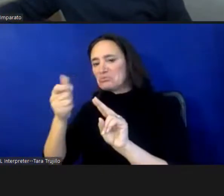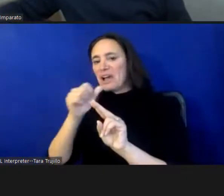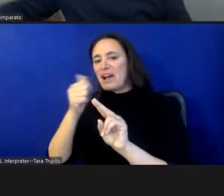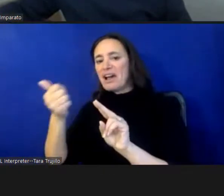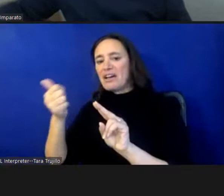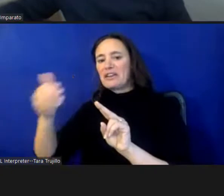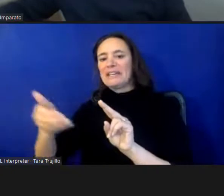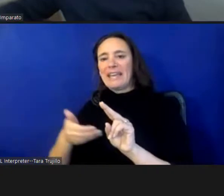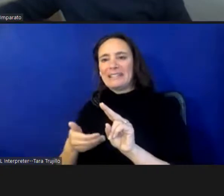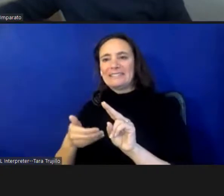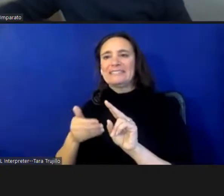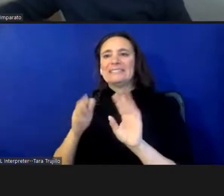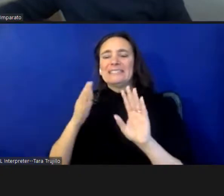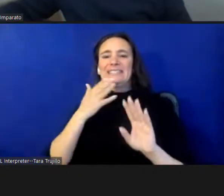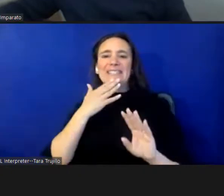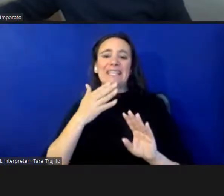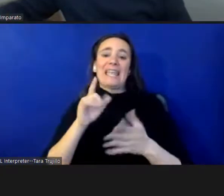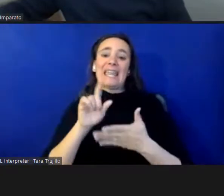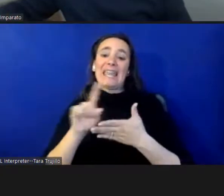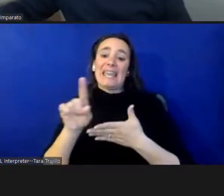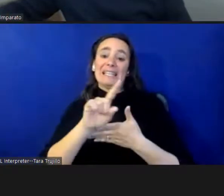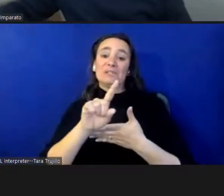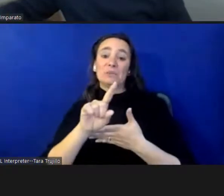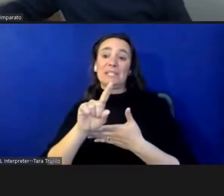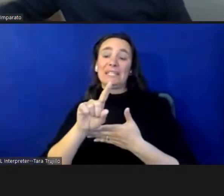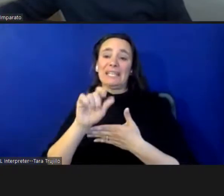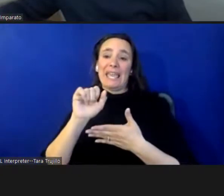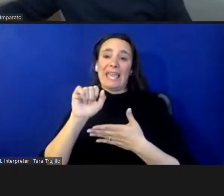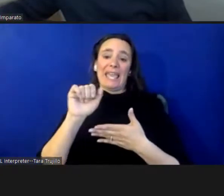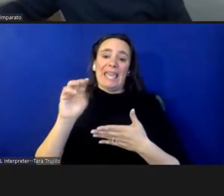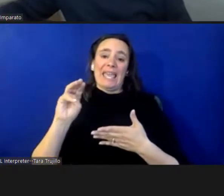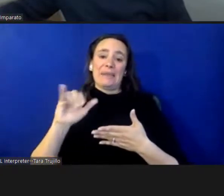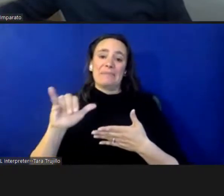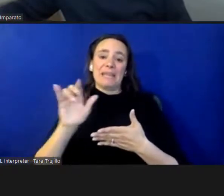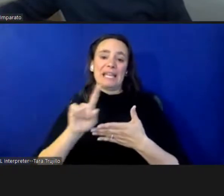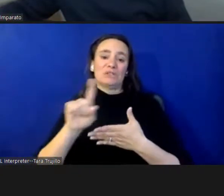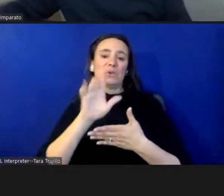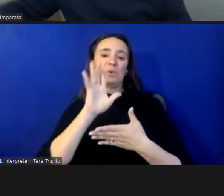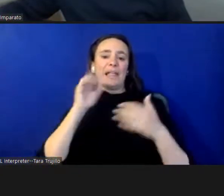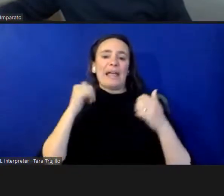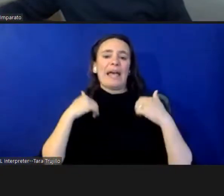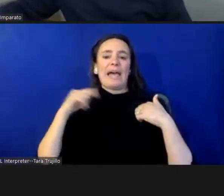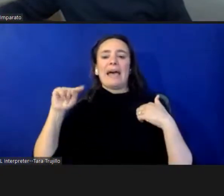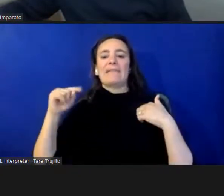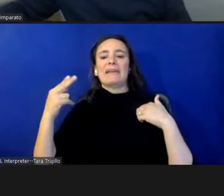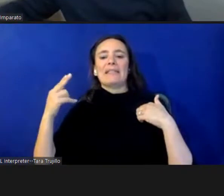Yep. Thank you. Next week, we'll have Thaddeus Ribka with us talking about